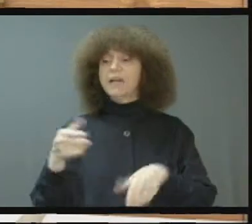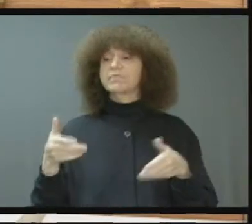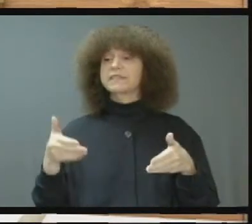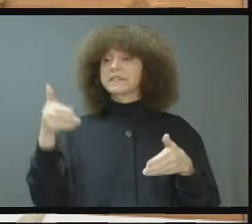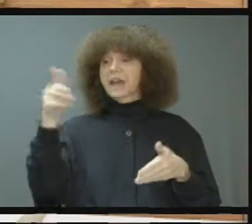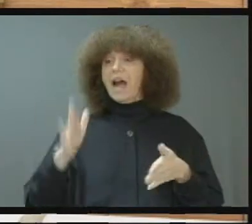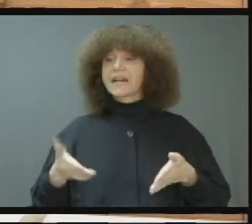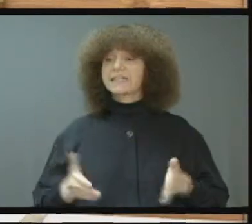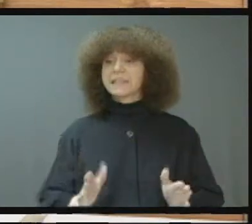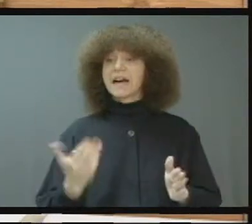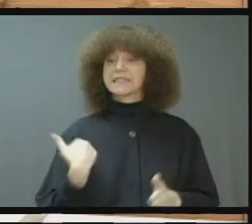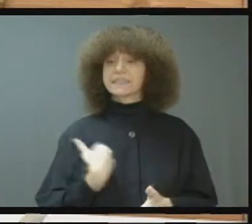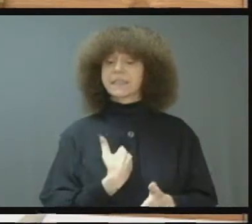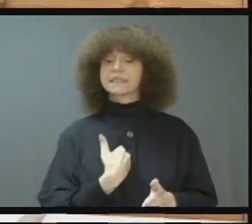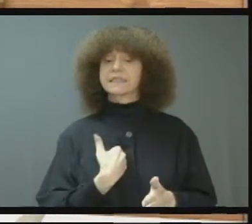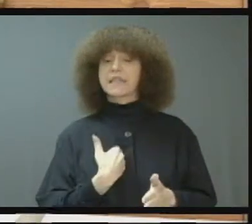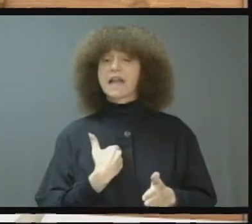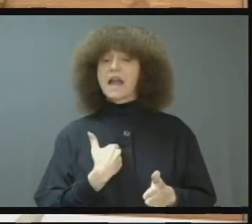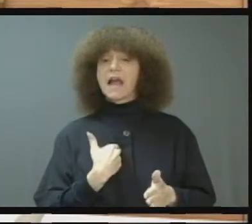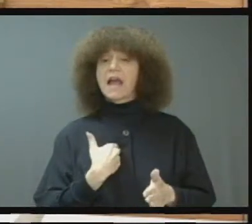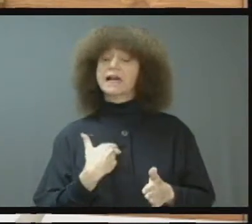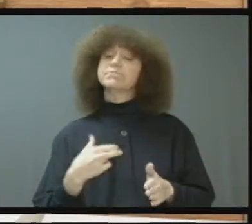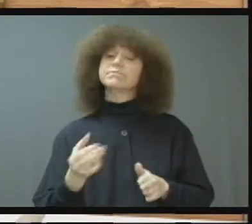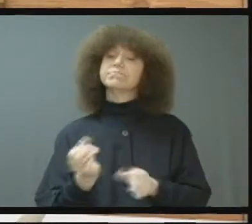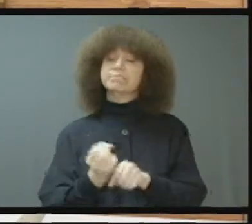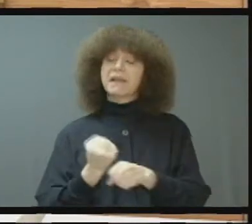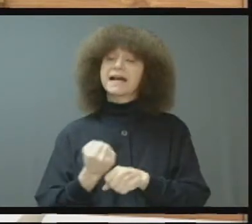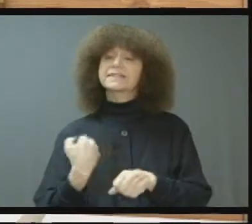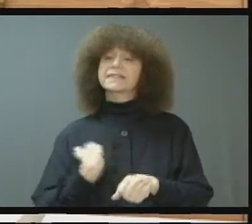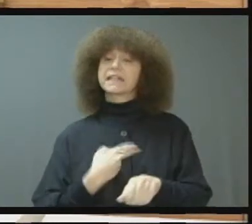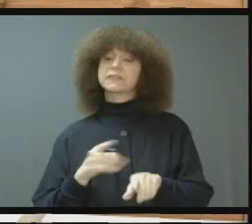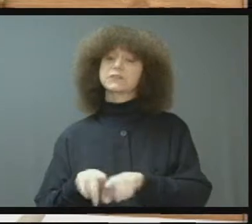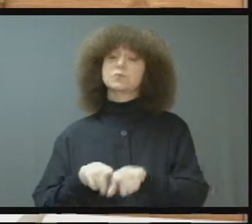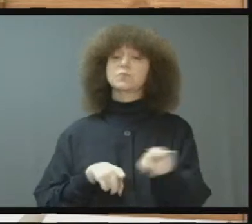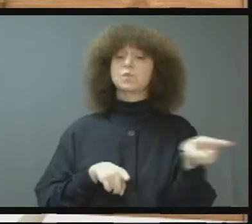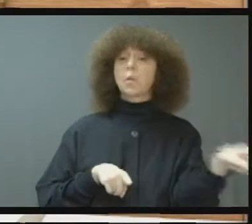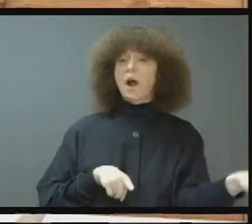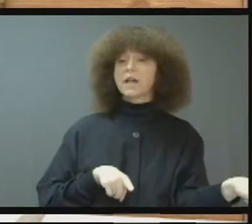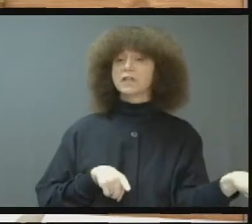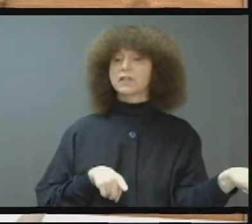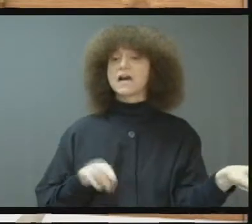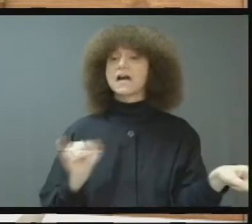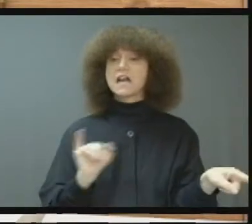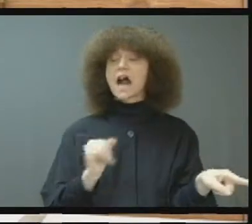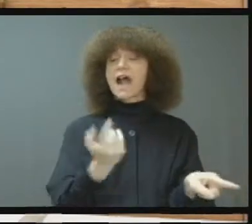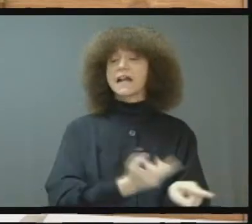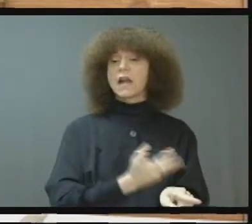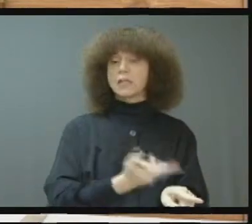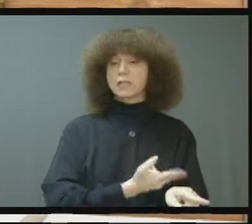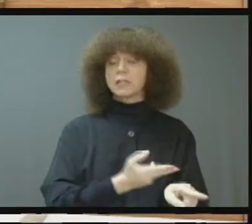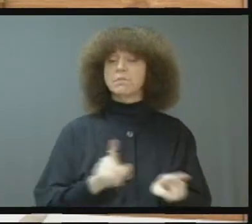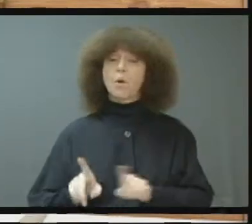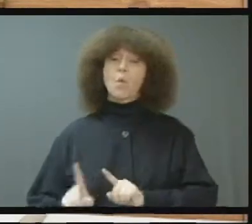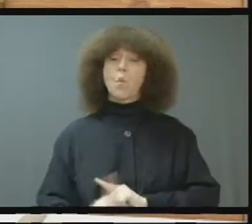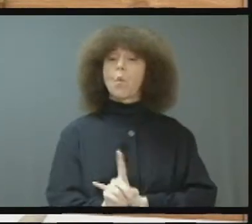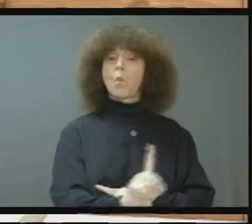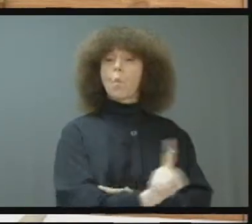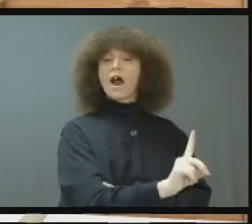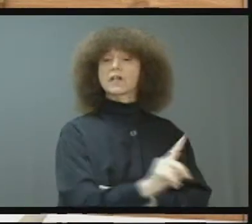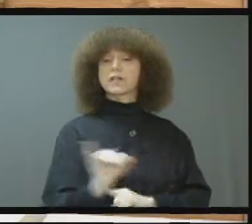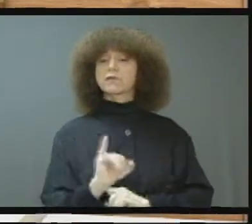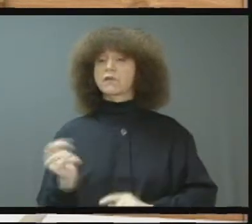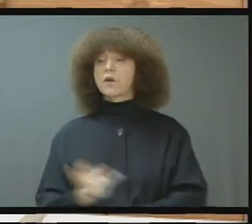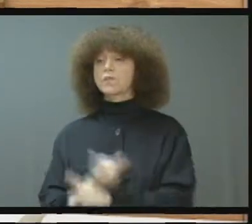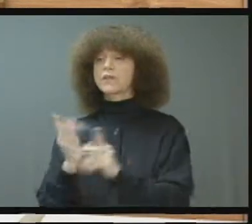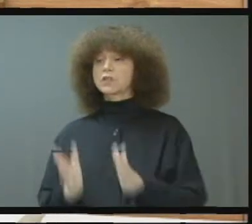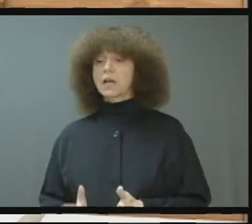us, and even makes us, wander from him, even as a sheep wanders from its shepherd, and a prodigal